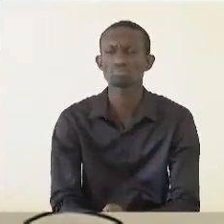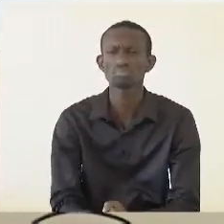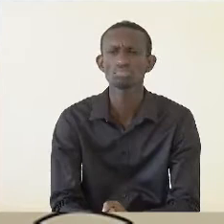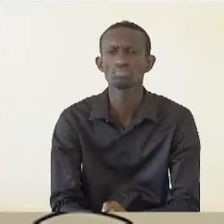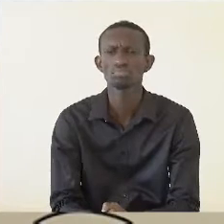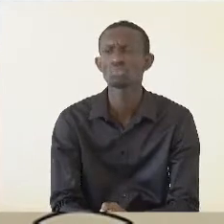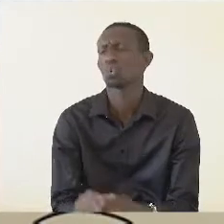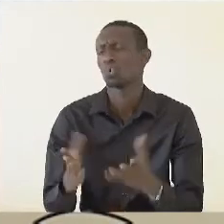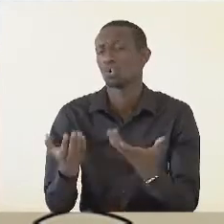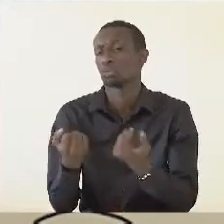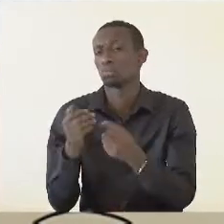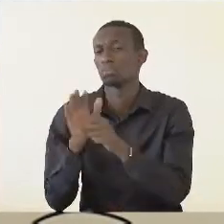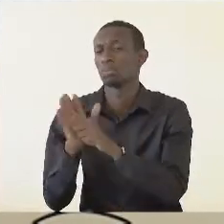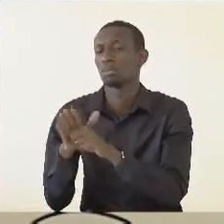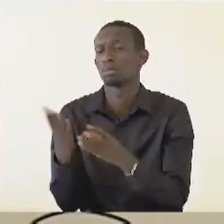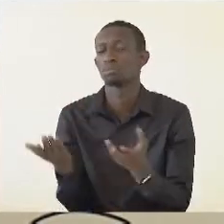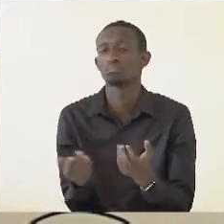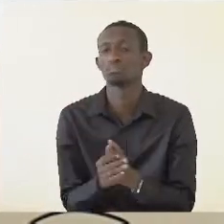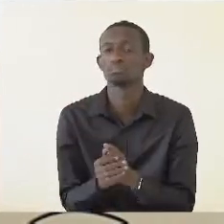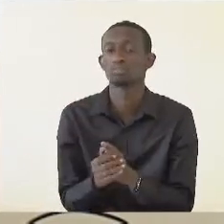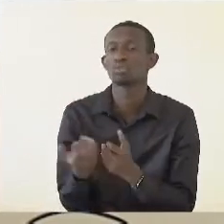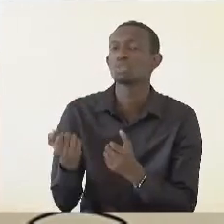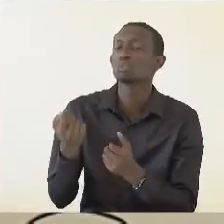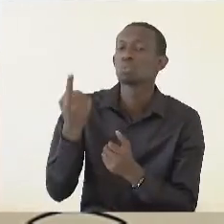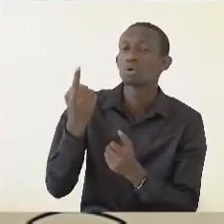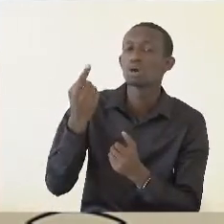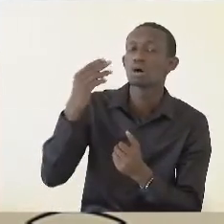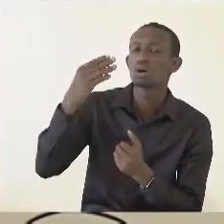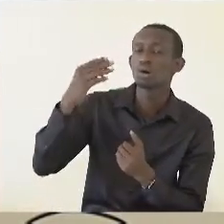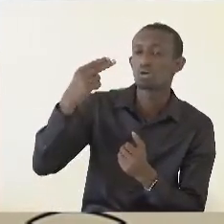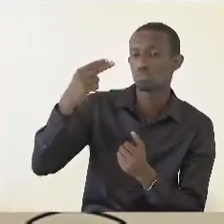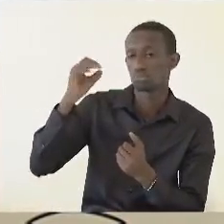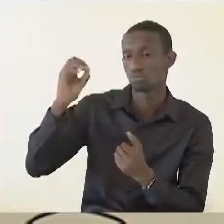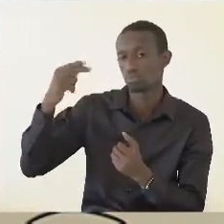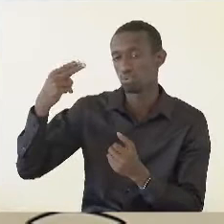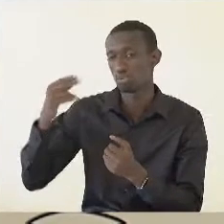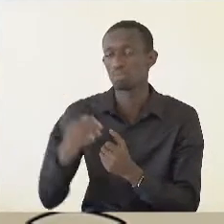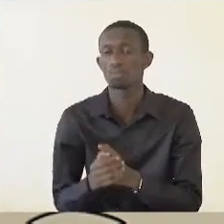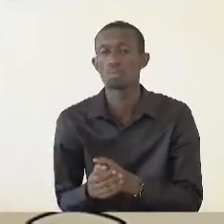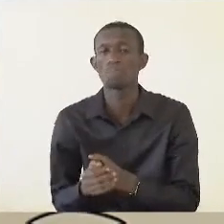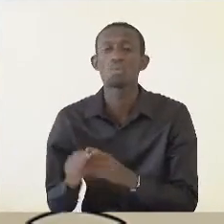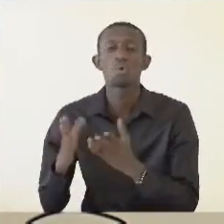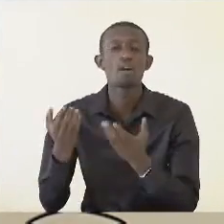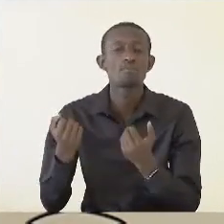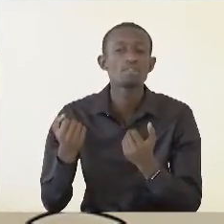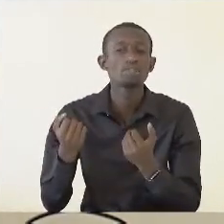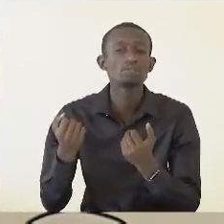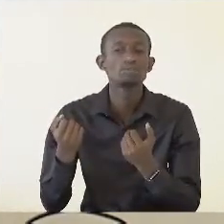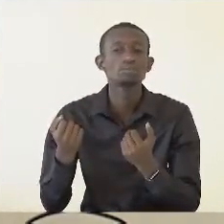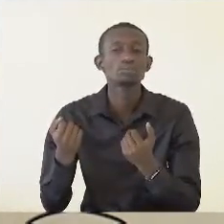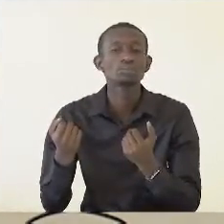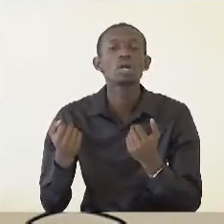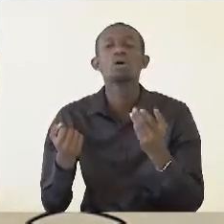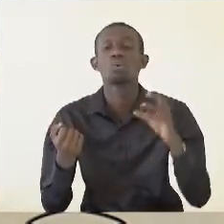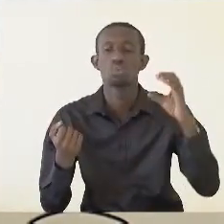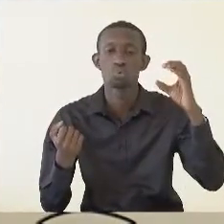this, whereby you have one carboxylic group And then you have another one. This is